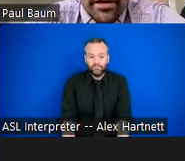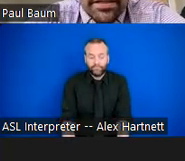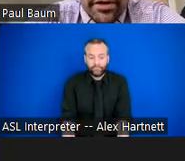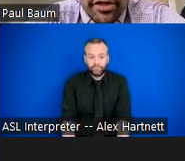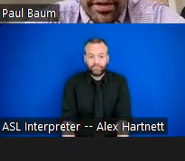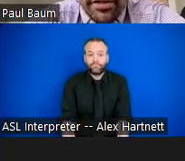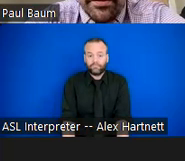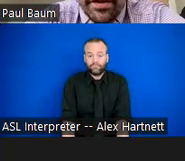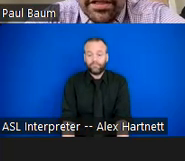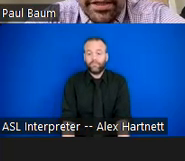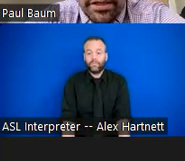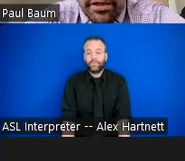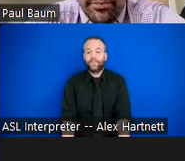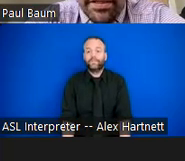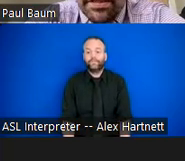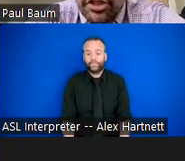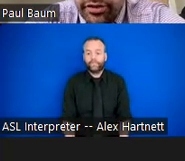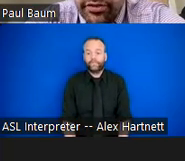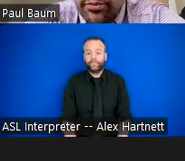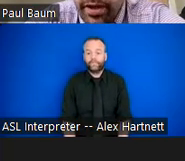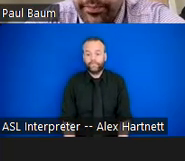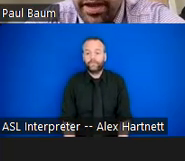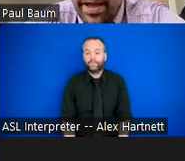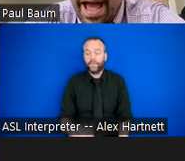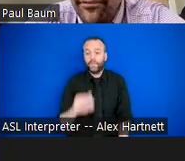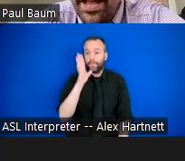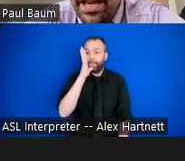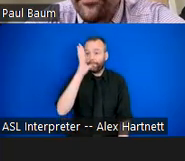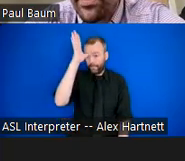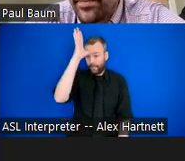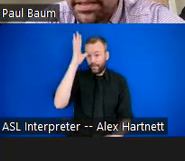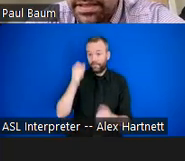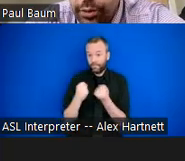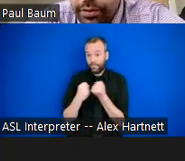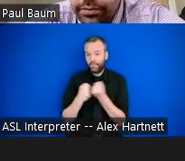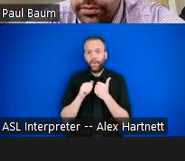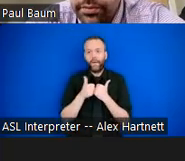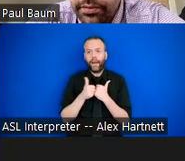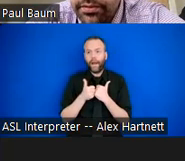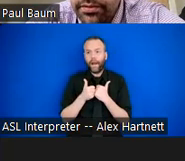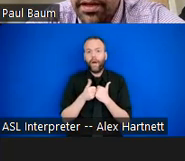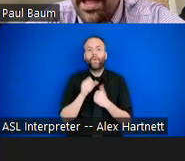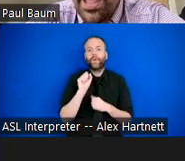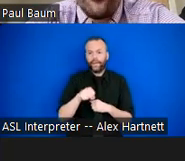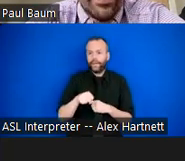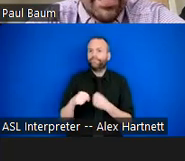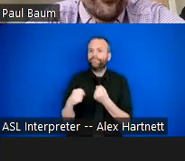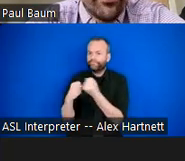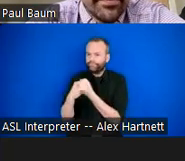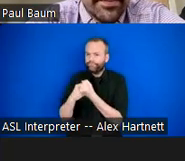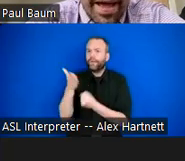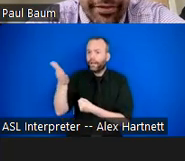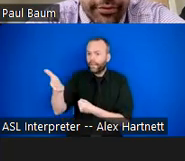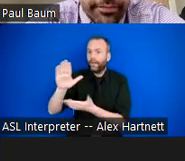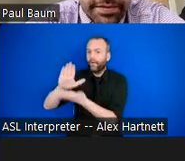Parents can also contribute to their LGBTQ plus children's well-being by advocating for them at school, advocating for